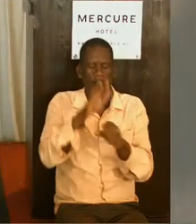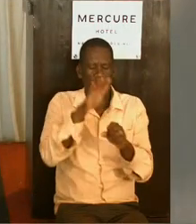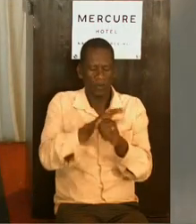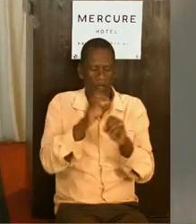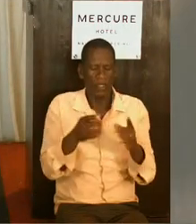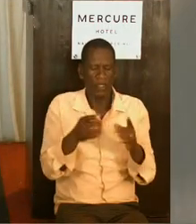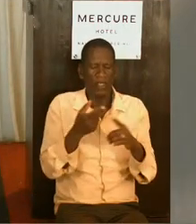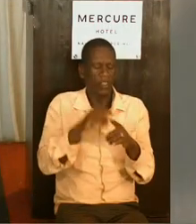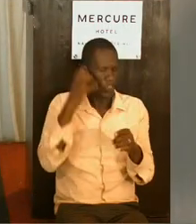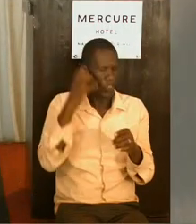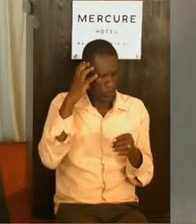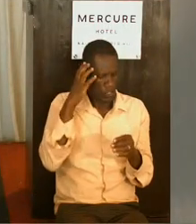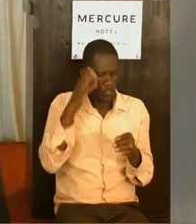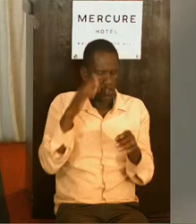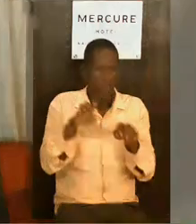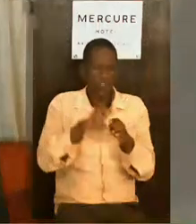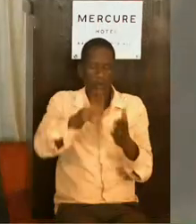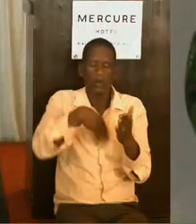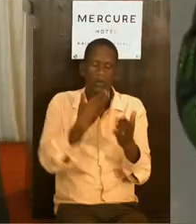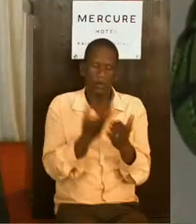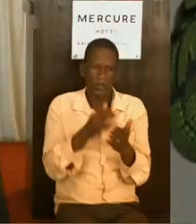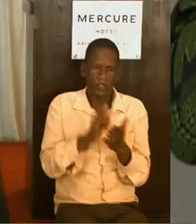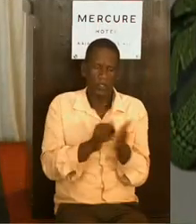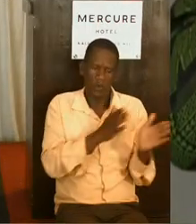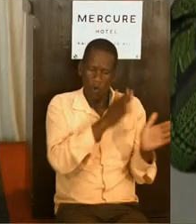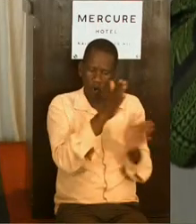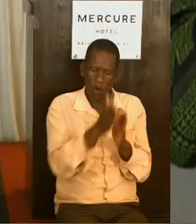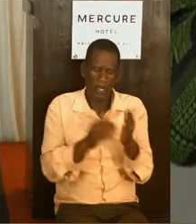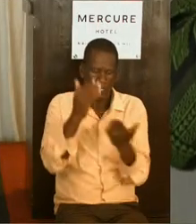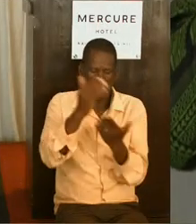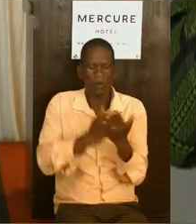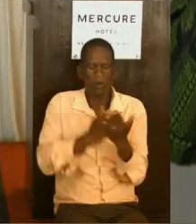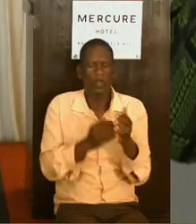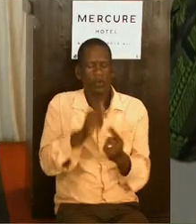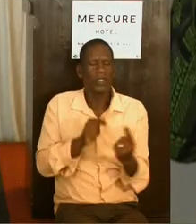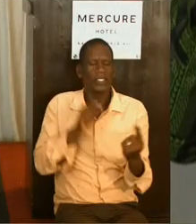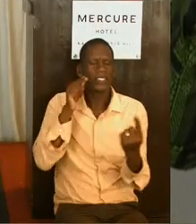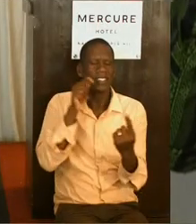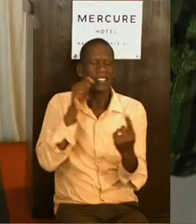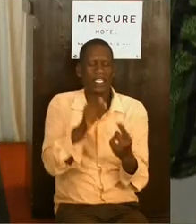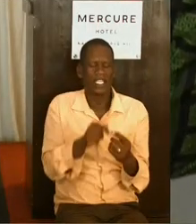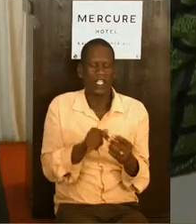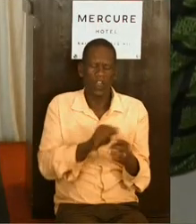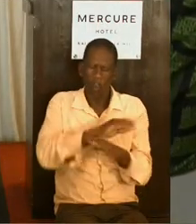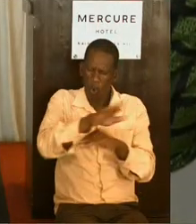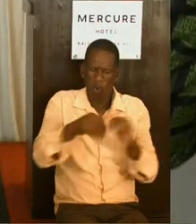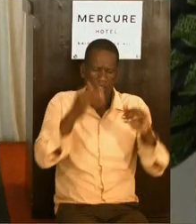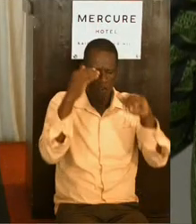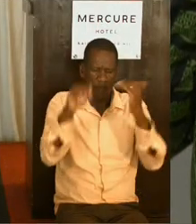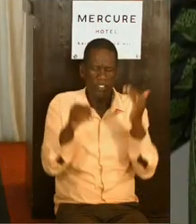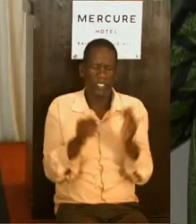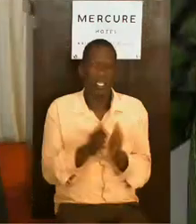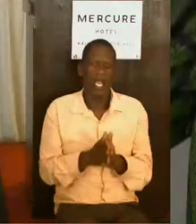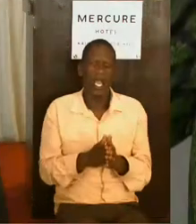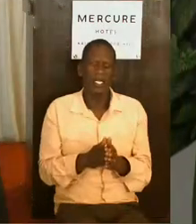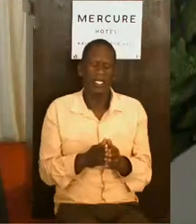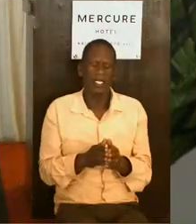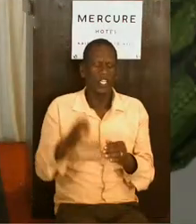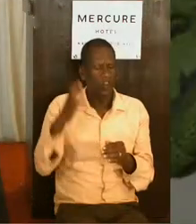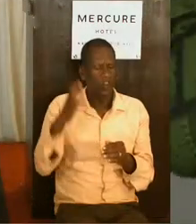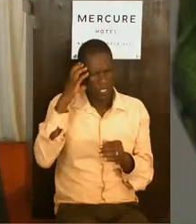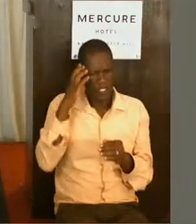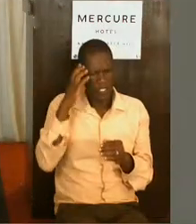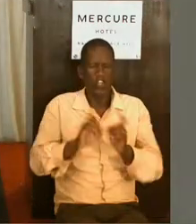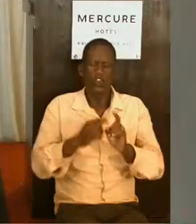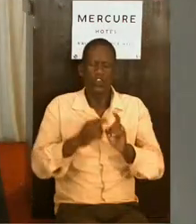and then the colleges I think we're also proposing that you organize a program that is targeting all the universities and naturally colleges